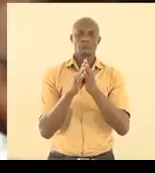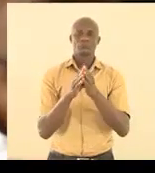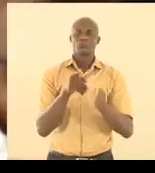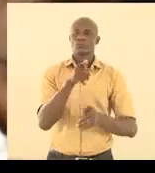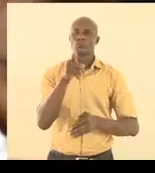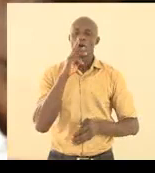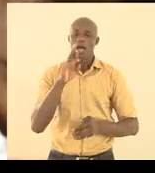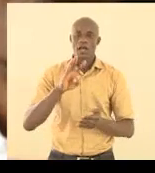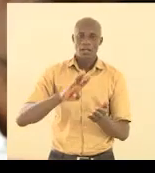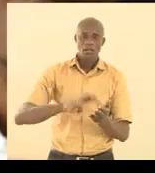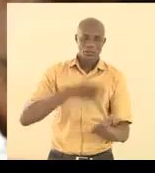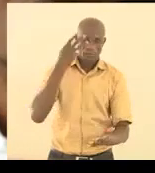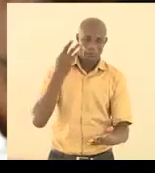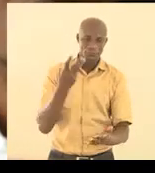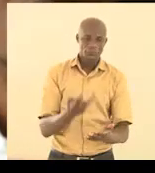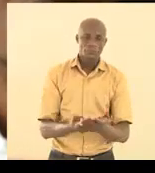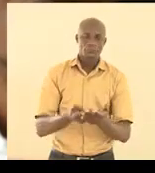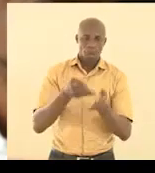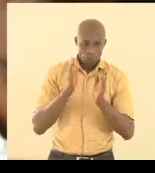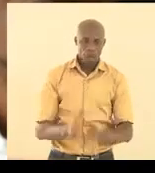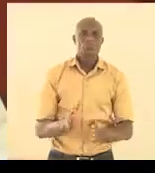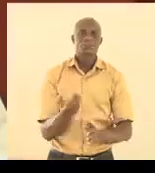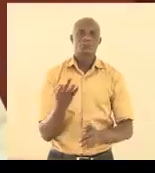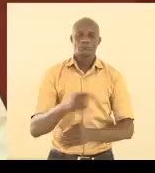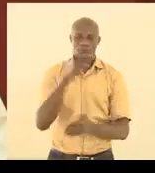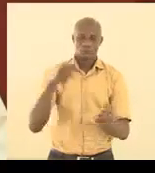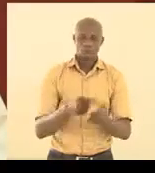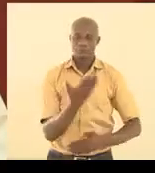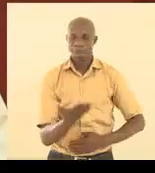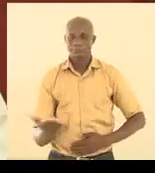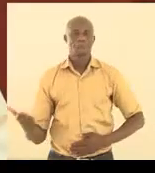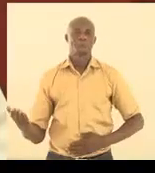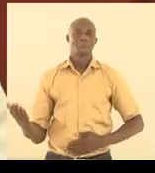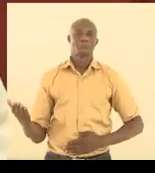You are witnesses of these things."